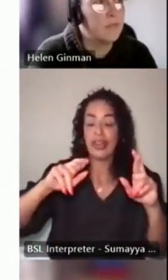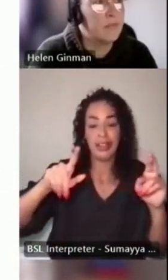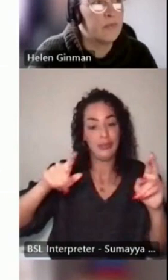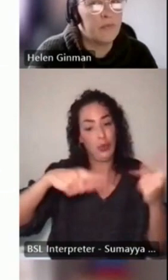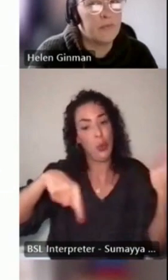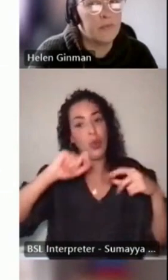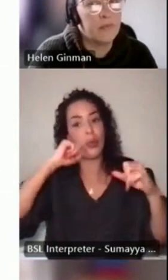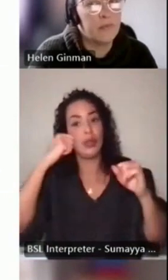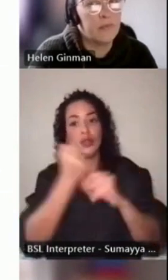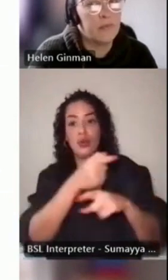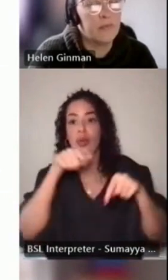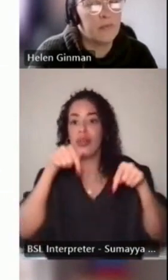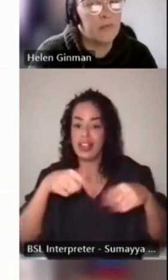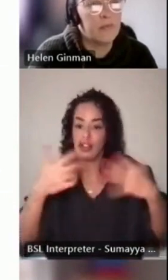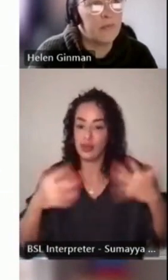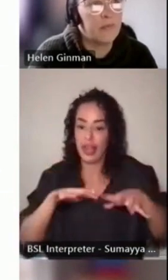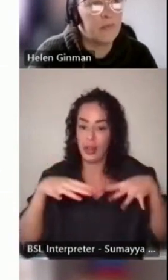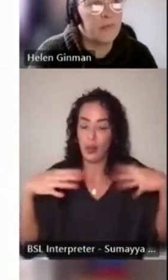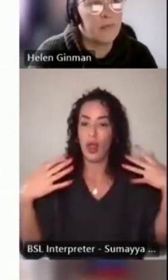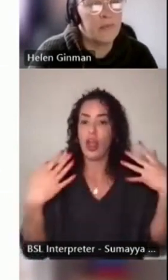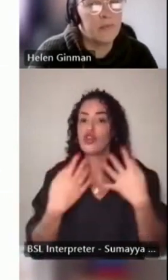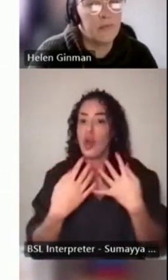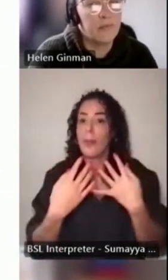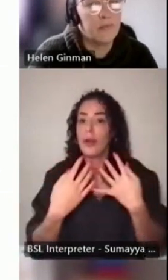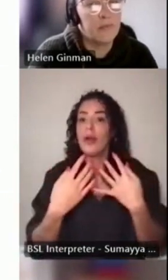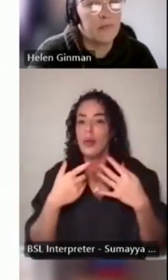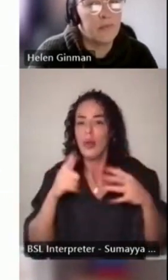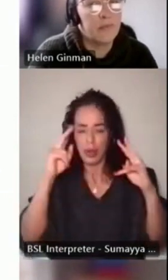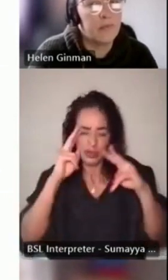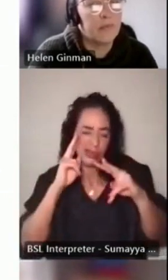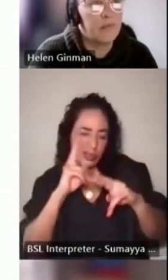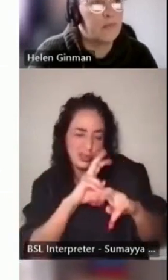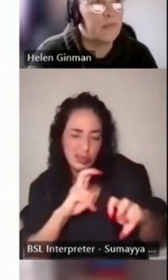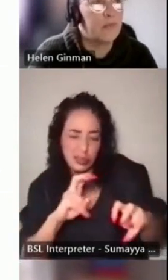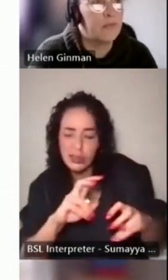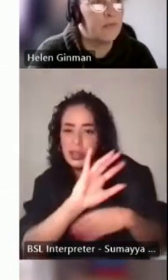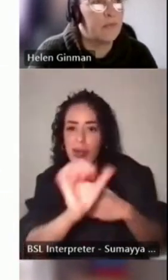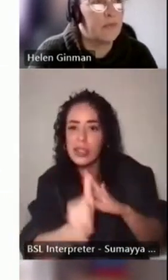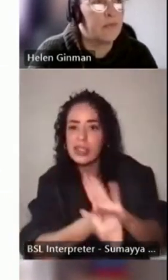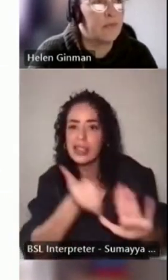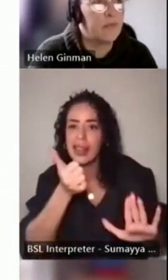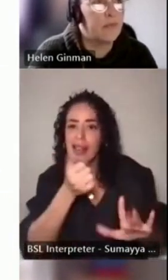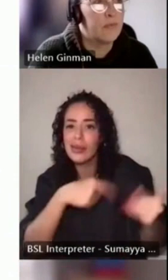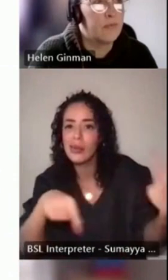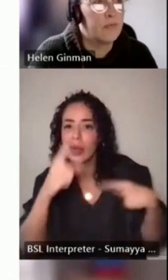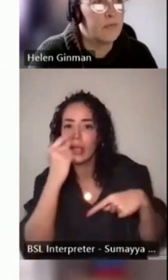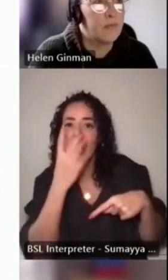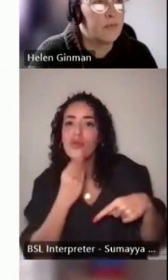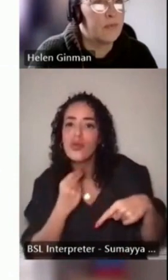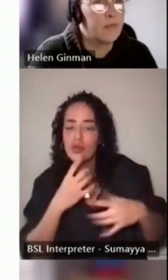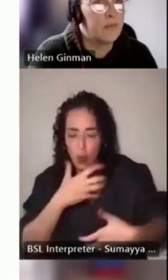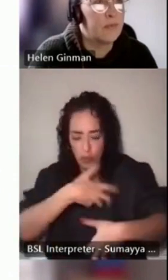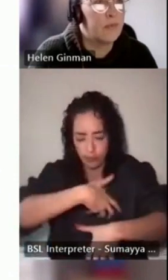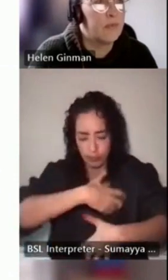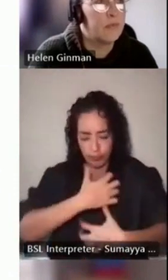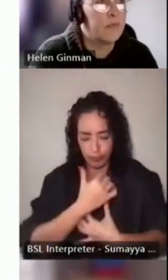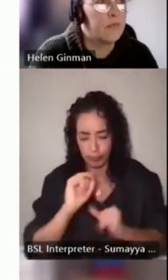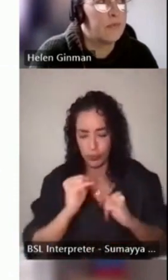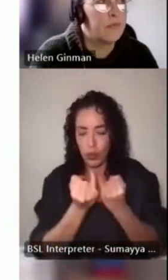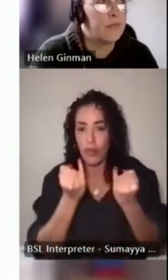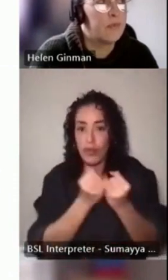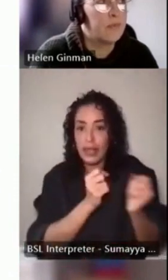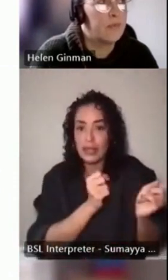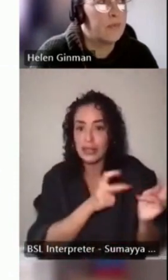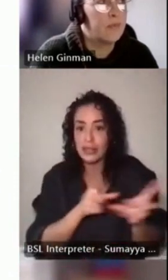is looking at some of those skills that we can use to adapt our conflict styles and help us to manage